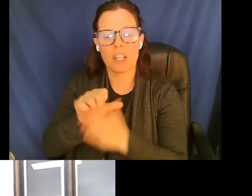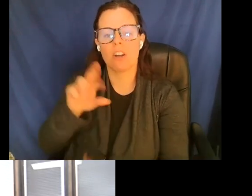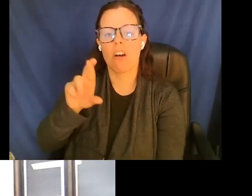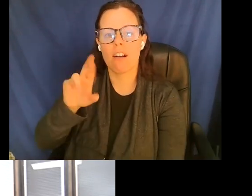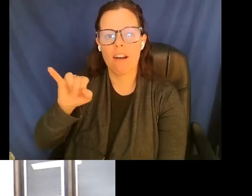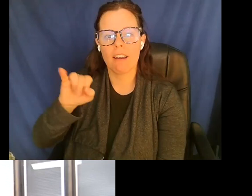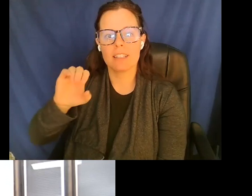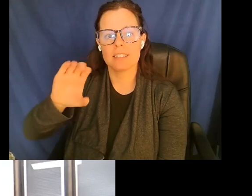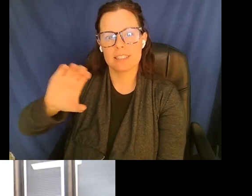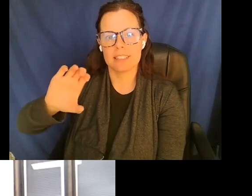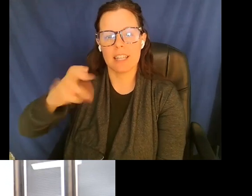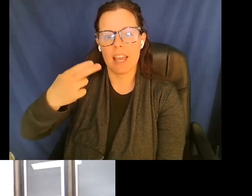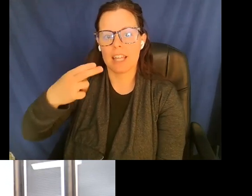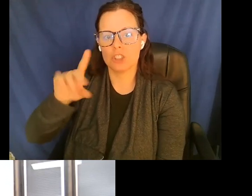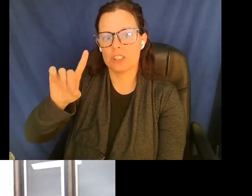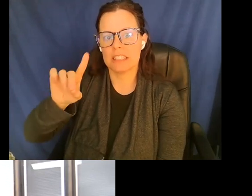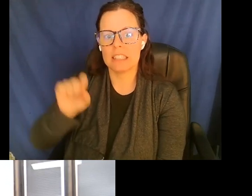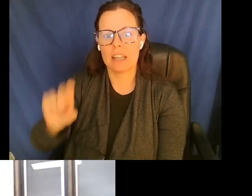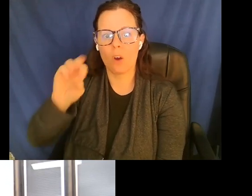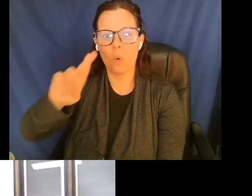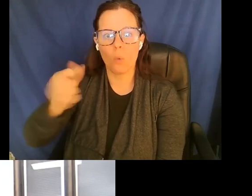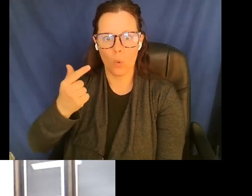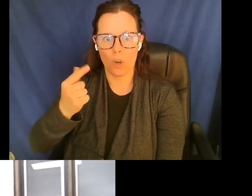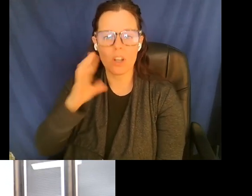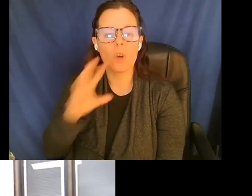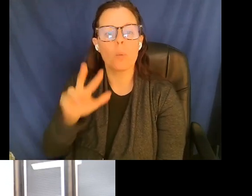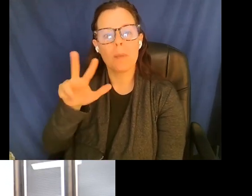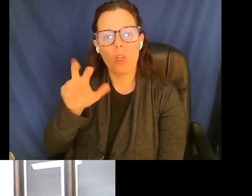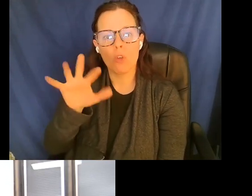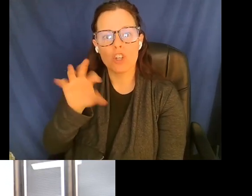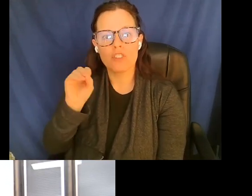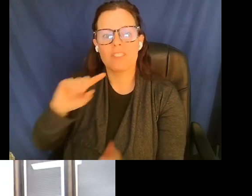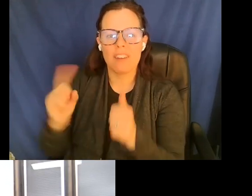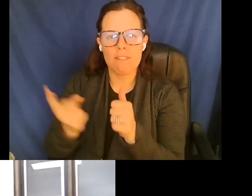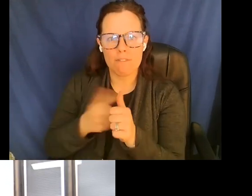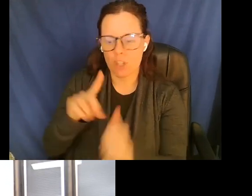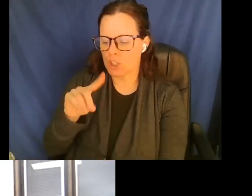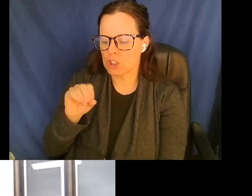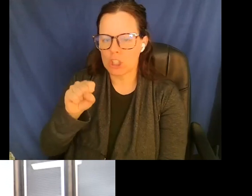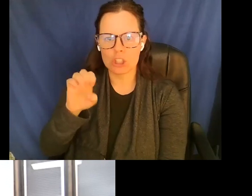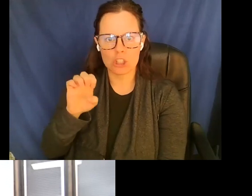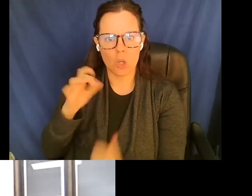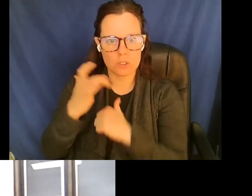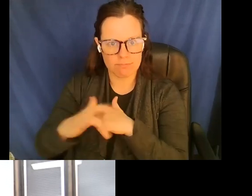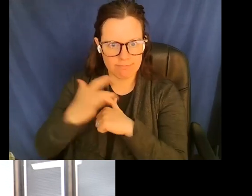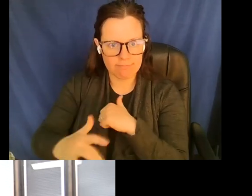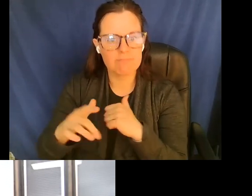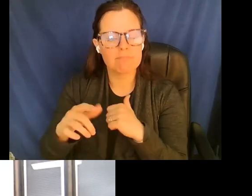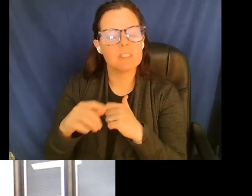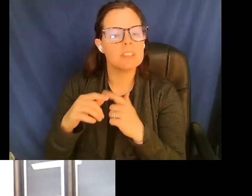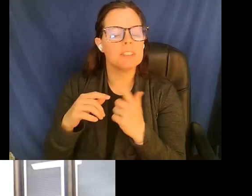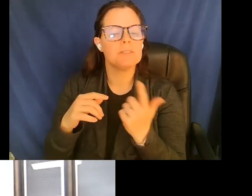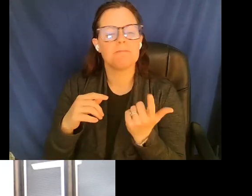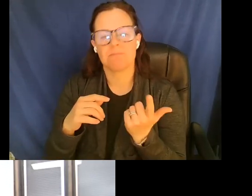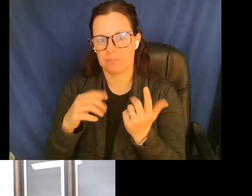richd.org. We will have 350 first dose slots available. A second link for those needing